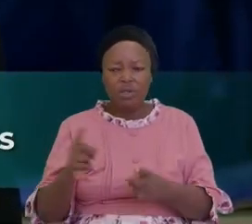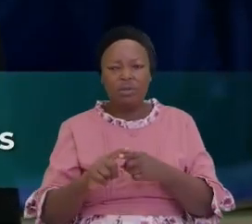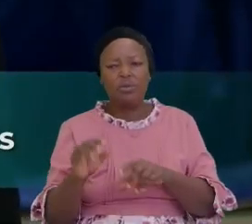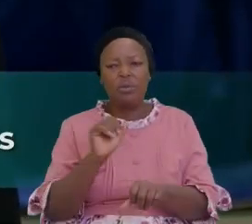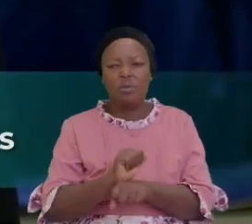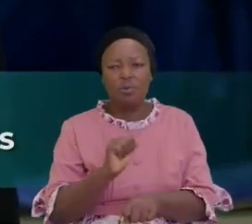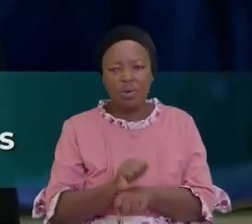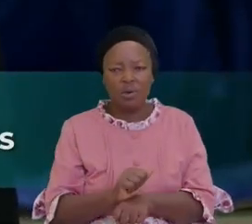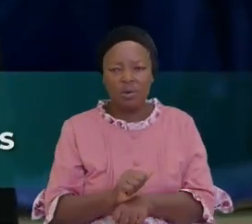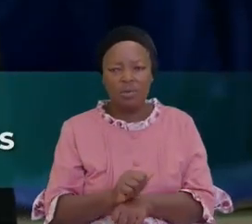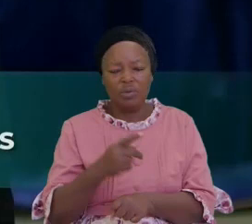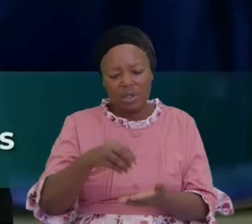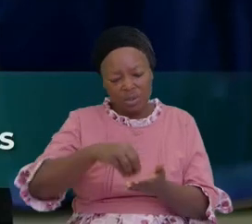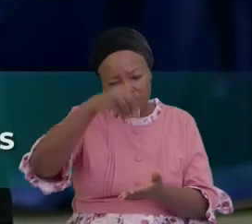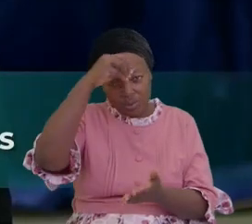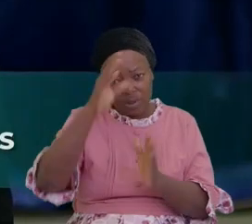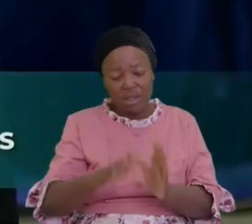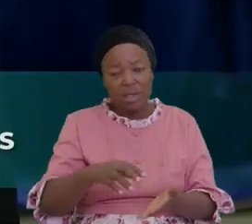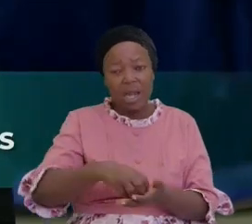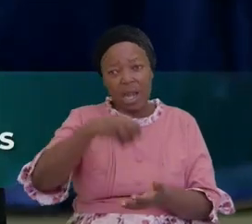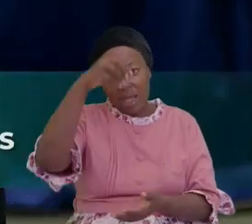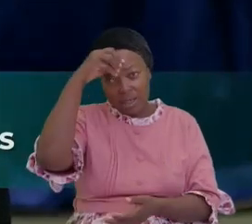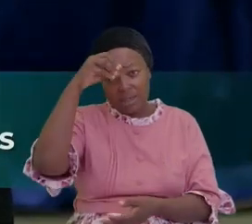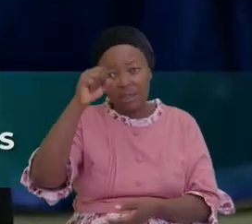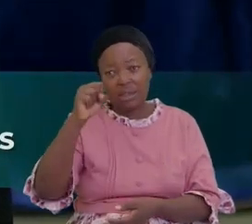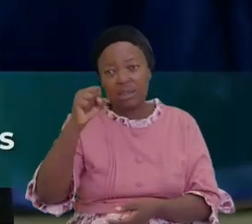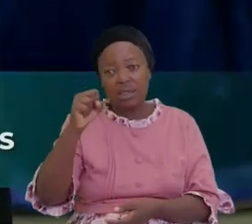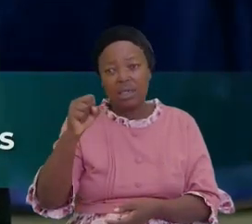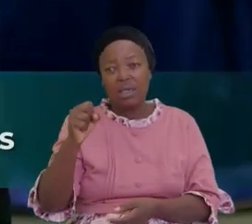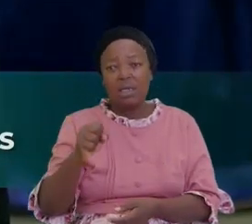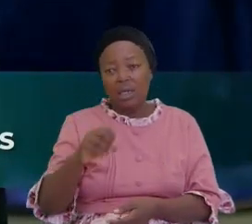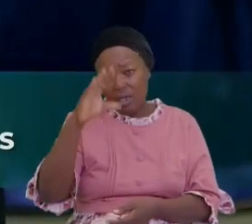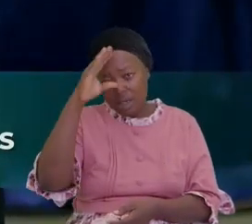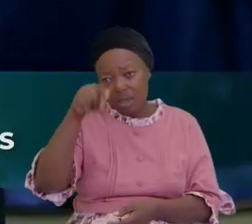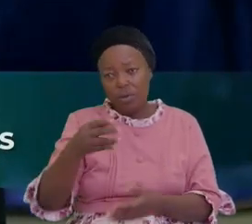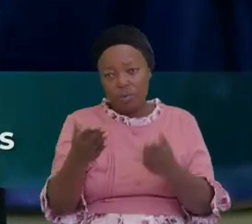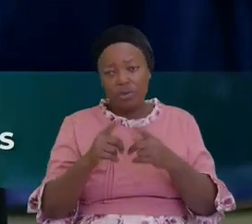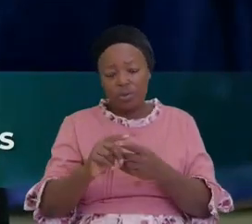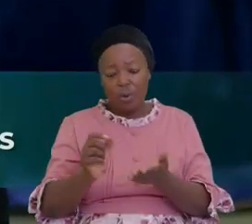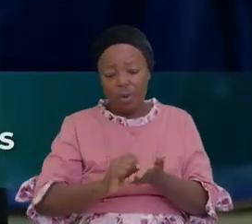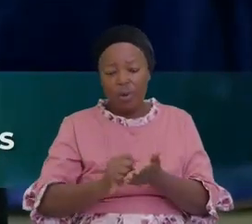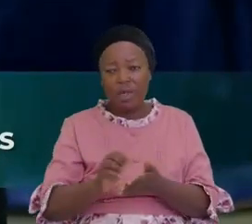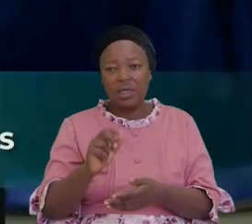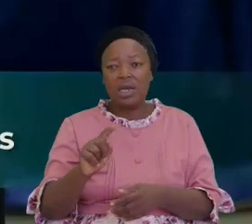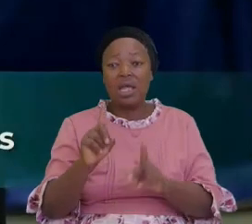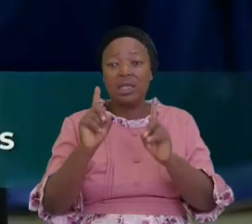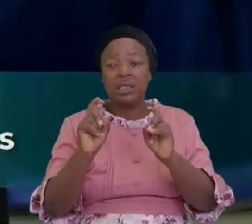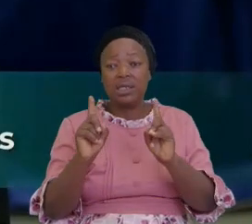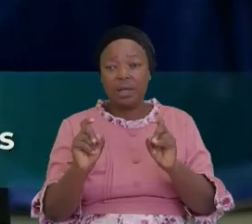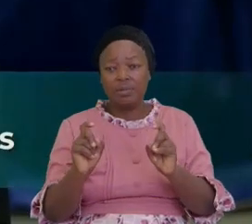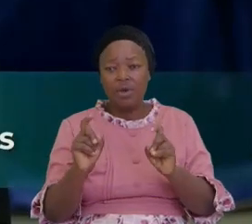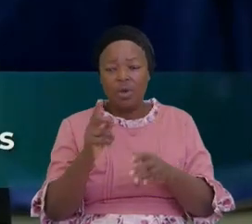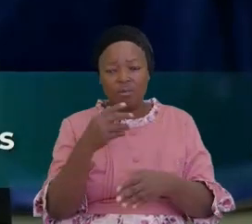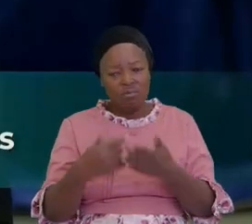The student learns. He wants to write an exam. Whatever he